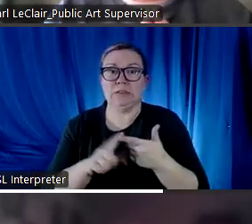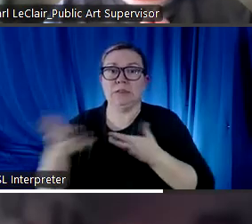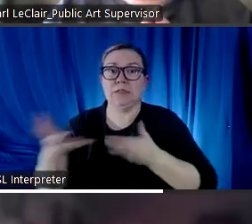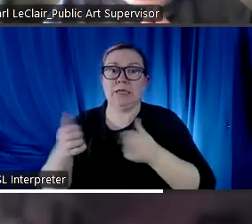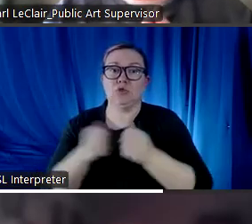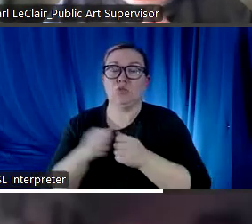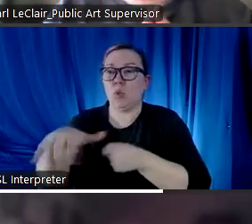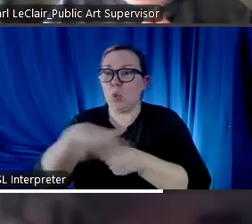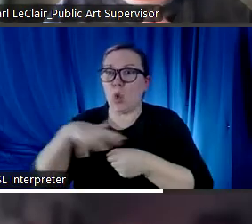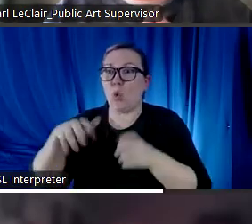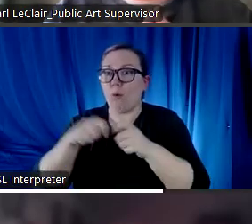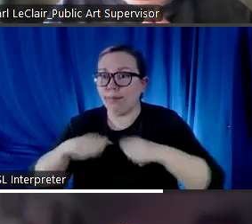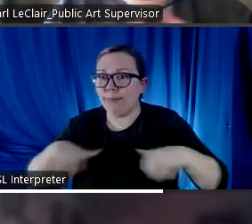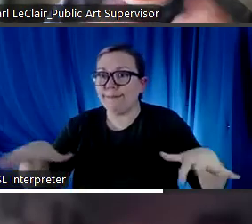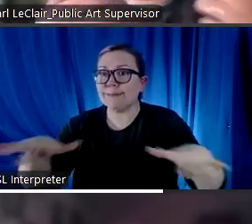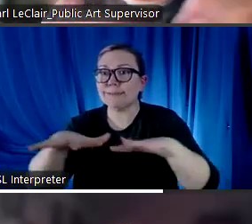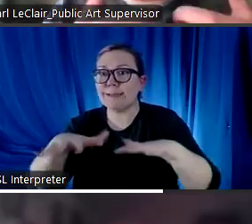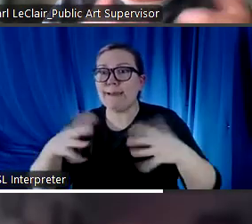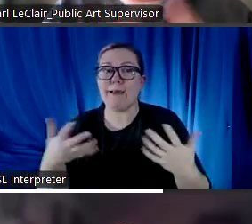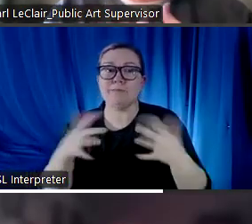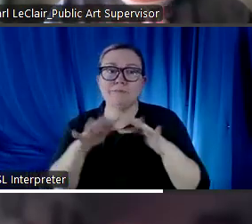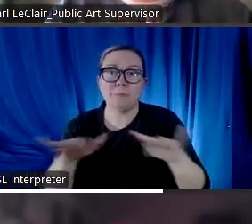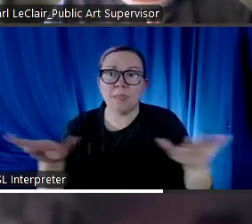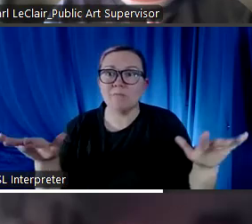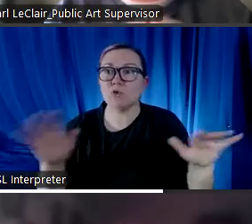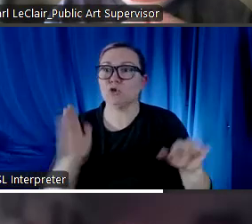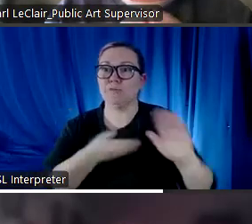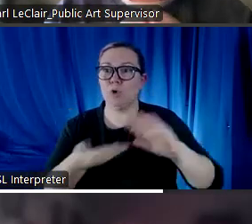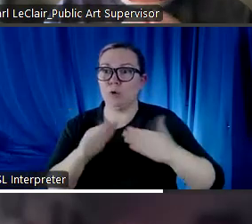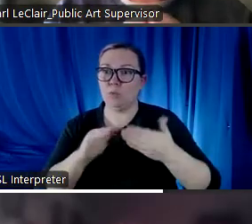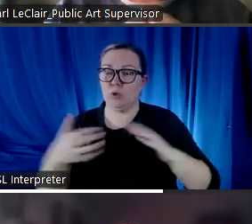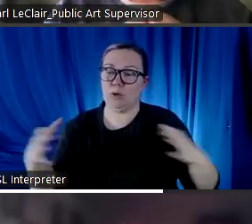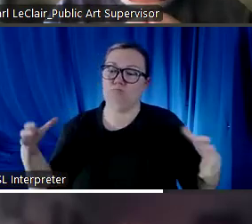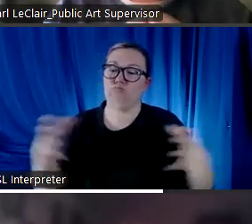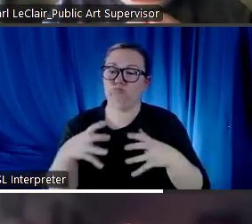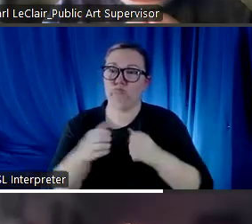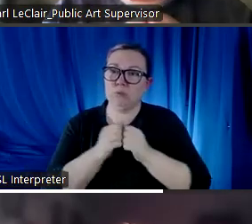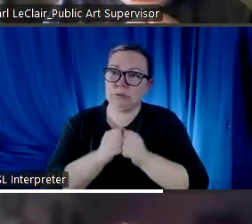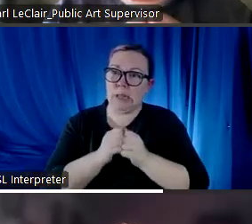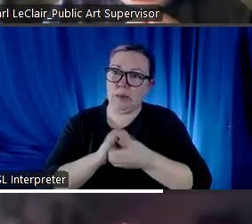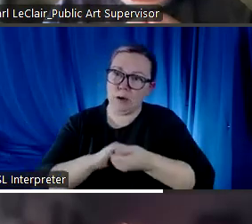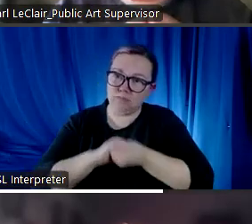landscape, and the diversity of our community coming together.